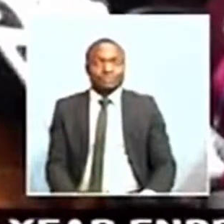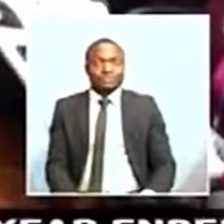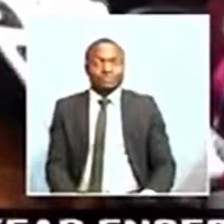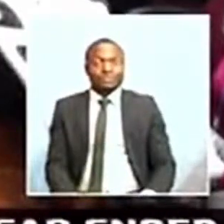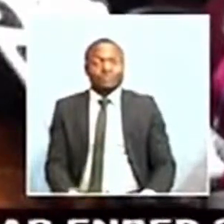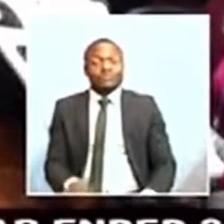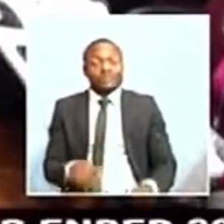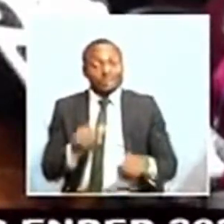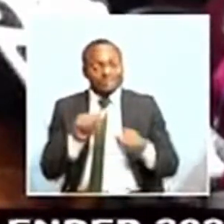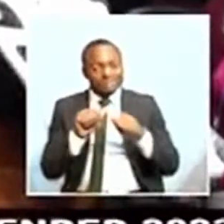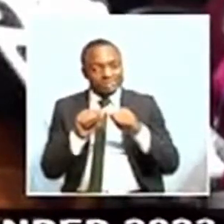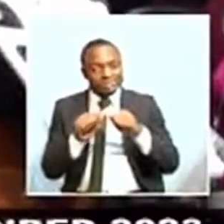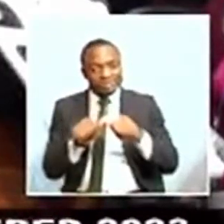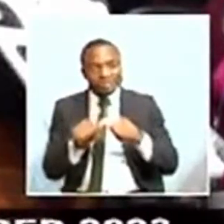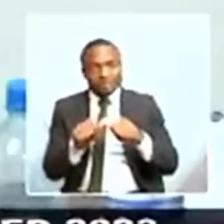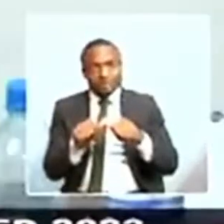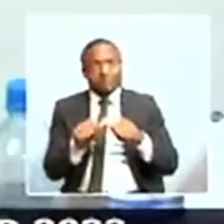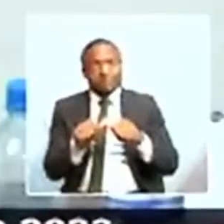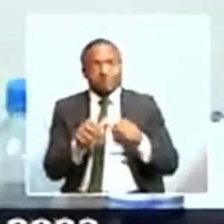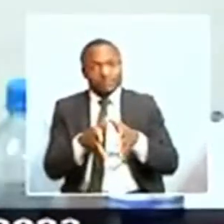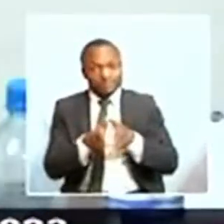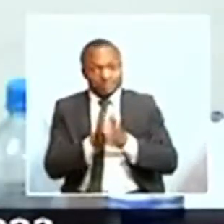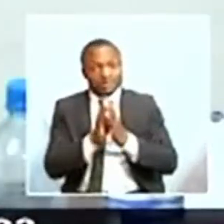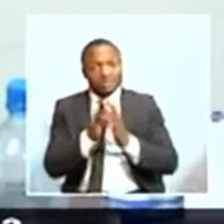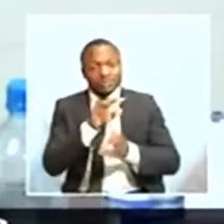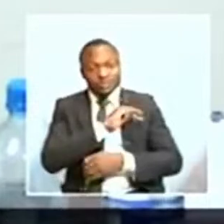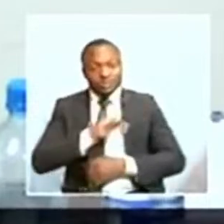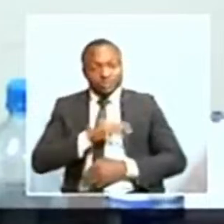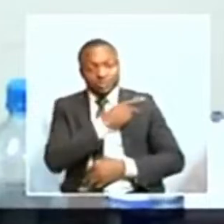I still insist, honorable members, that